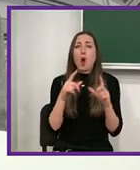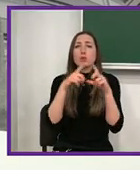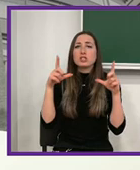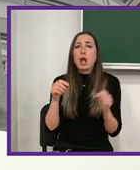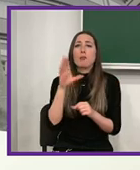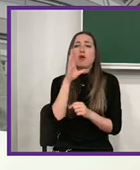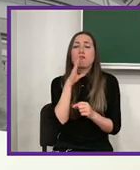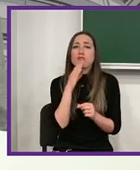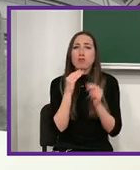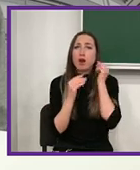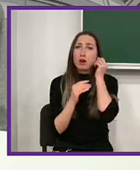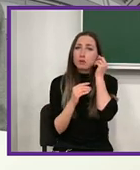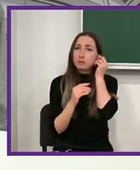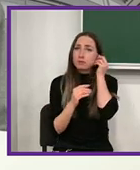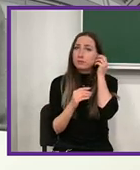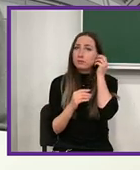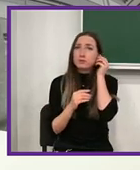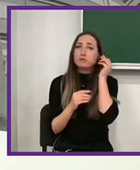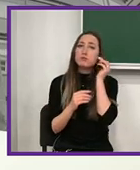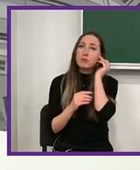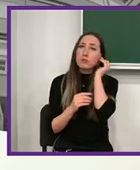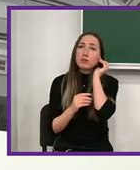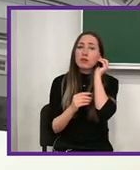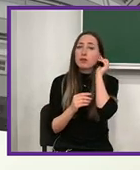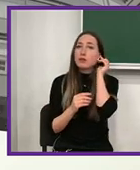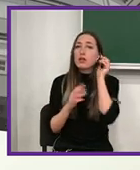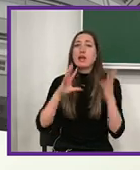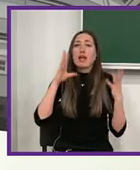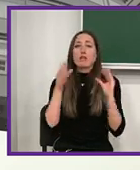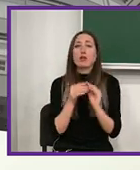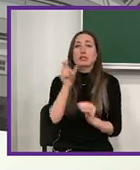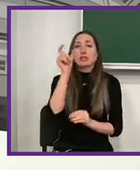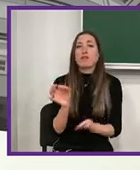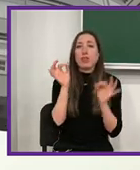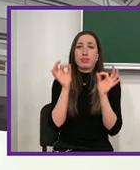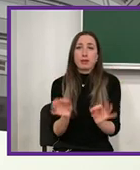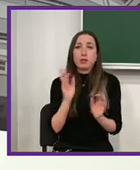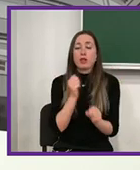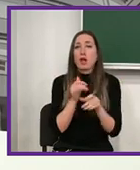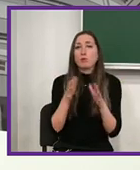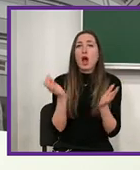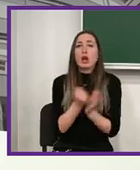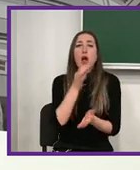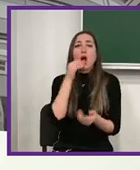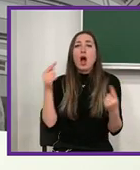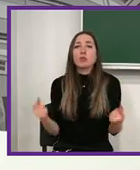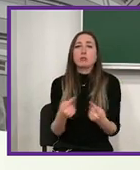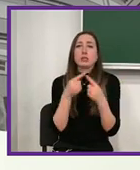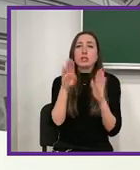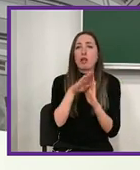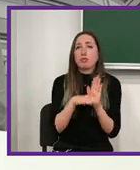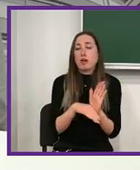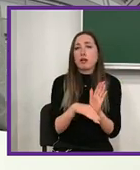their corporate responsibility to respect human rights and to work in compliance with international human rights standards, notably by